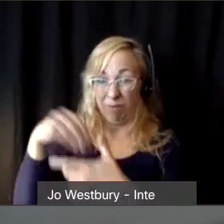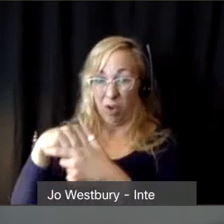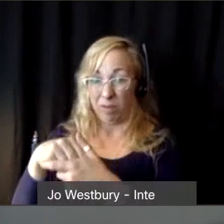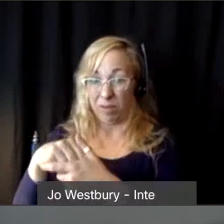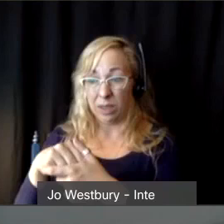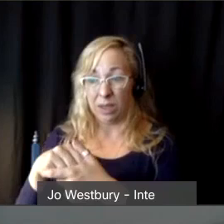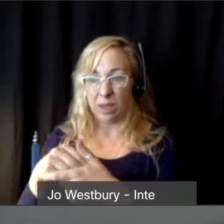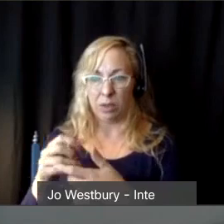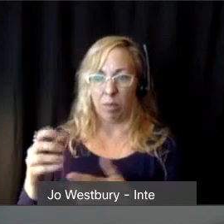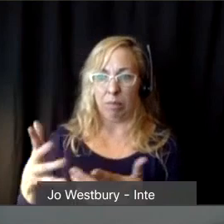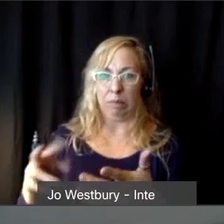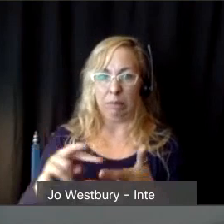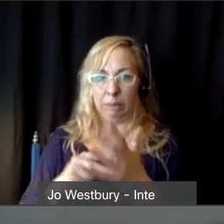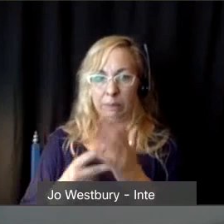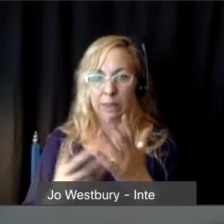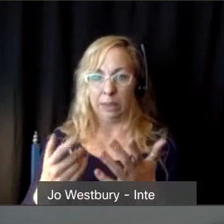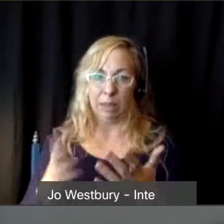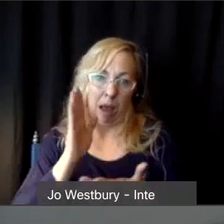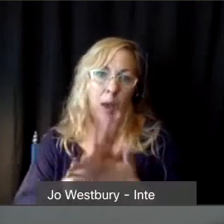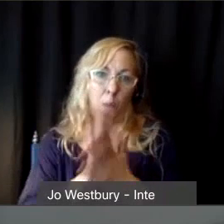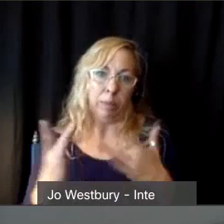But those are the kinds of things where there's a discussion,